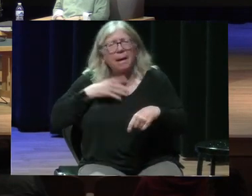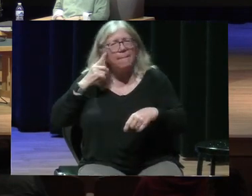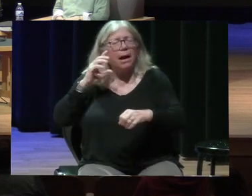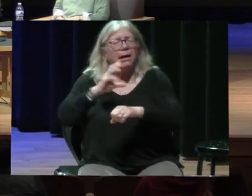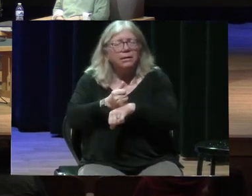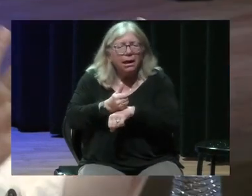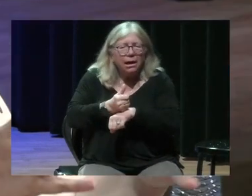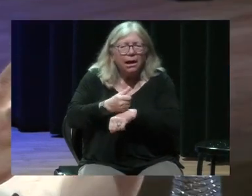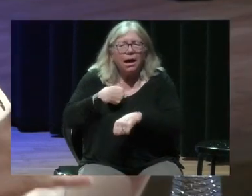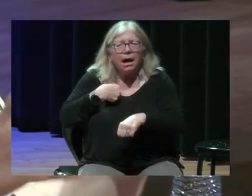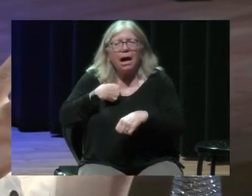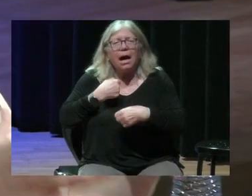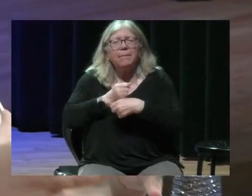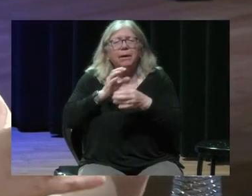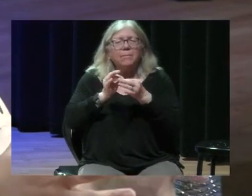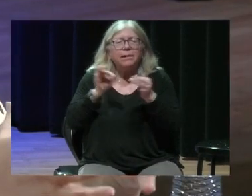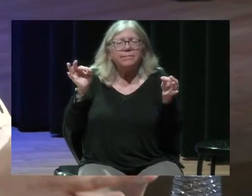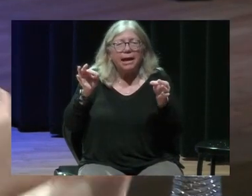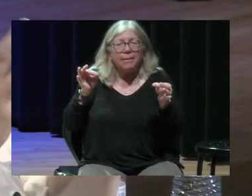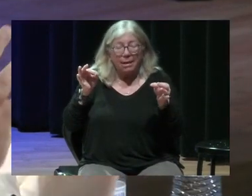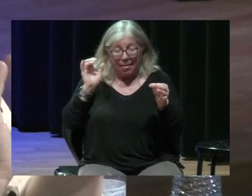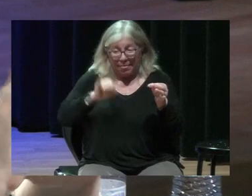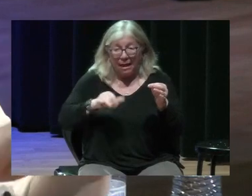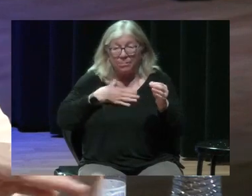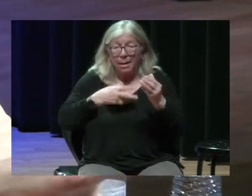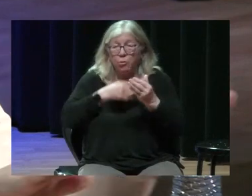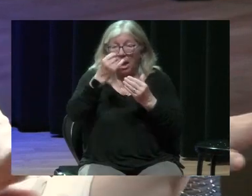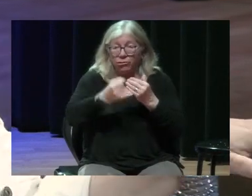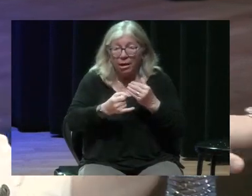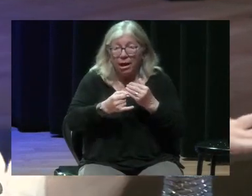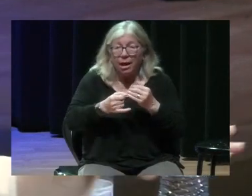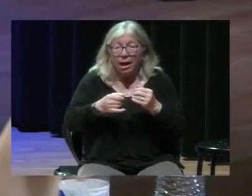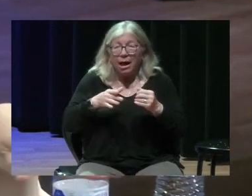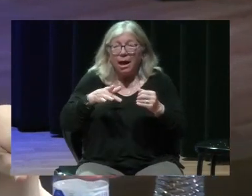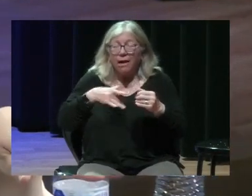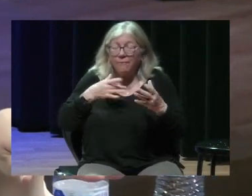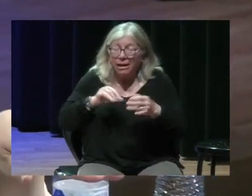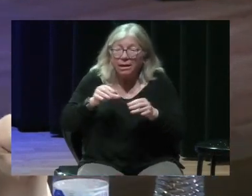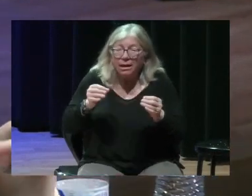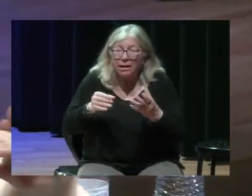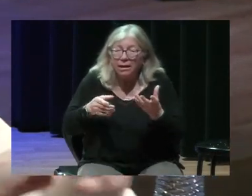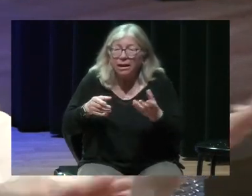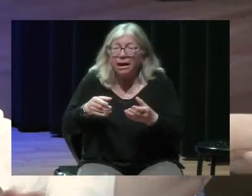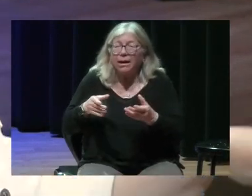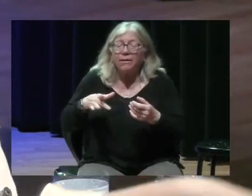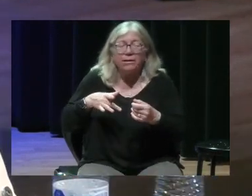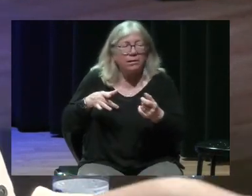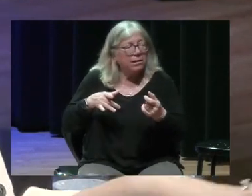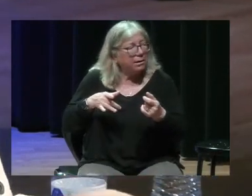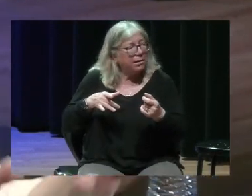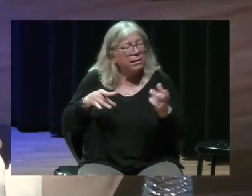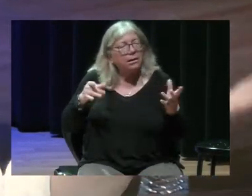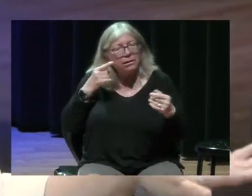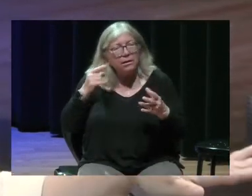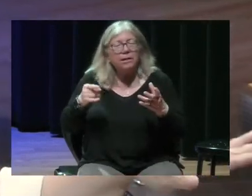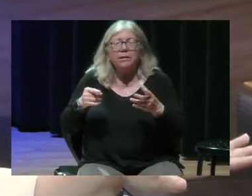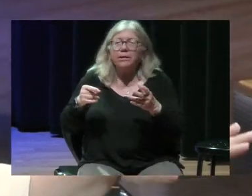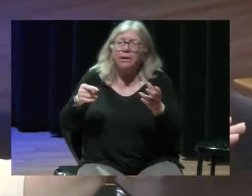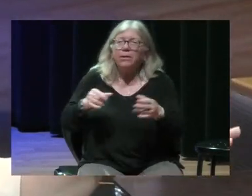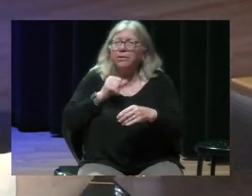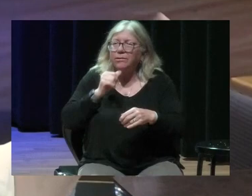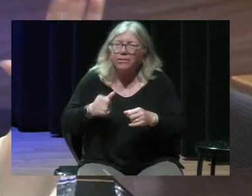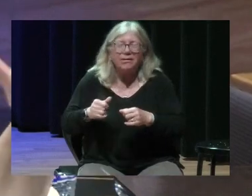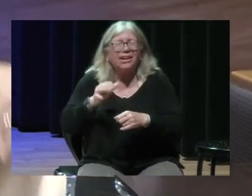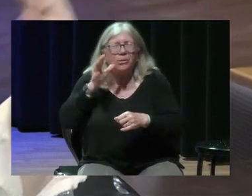Like, I'm making my state rep my project, right? I think we don't want to make people in our lives projects. Like, don't make your friends a project or your mom and dad or